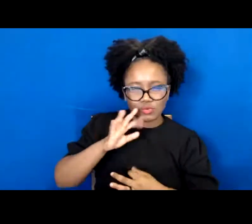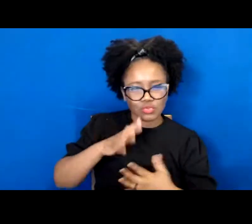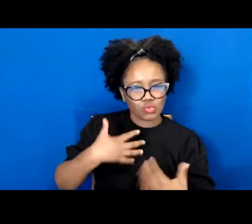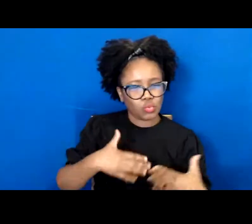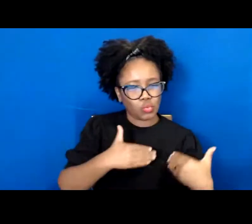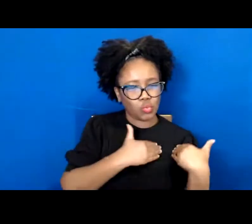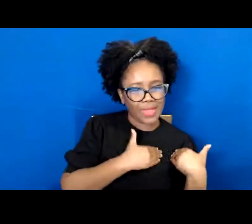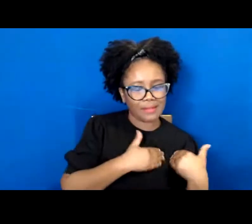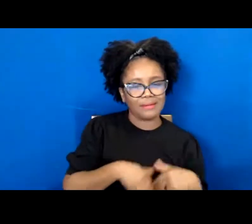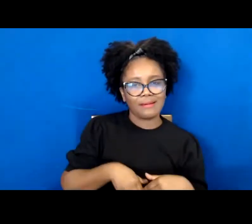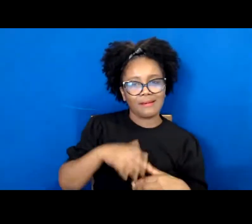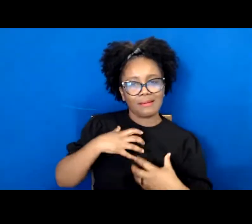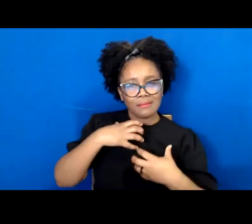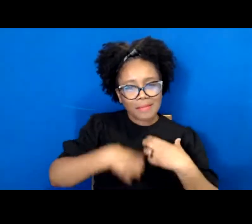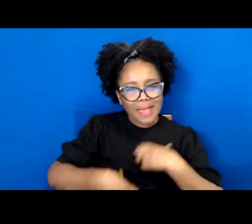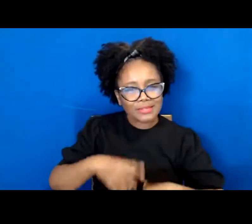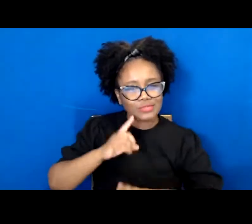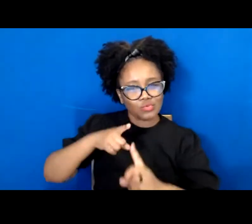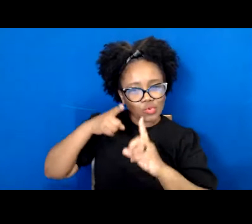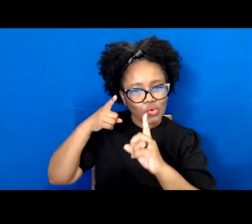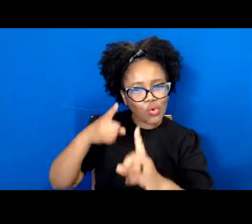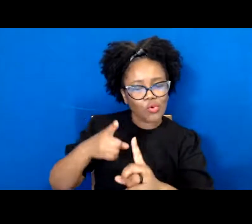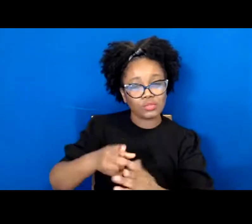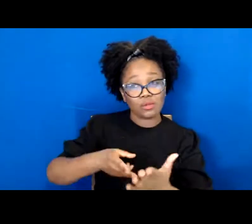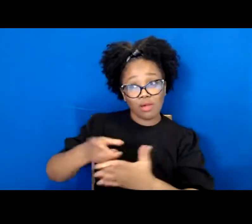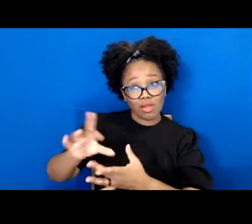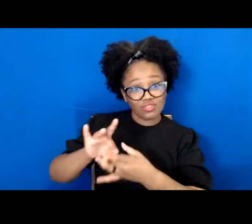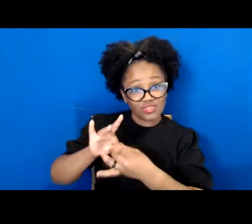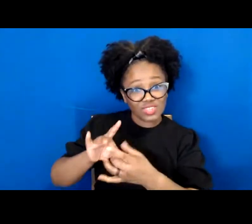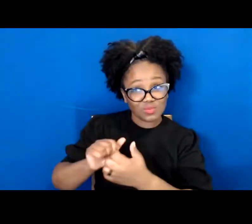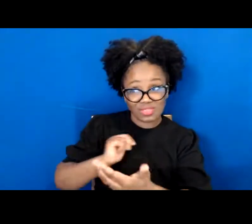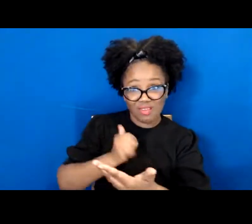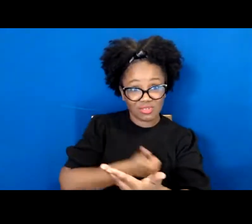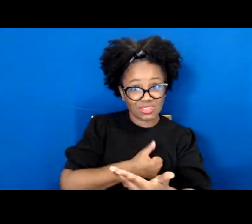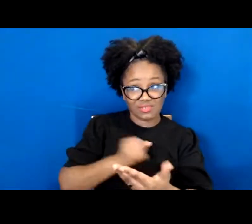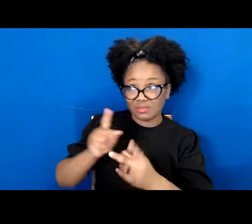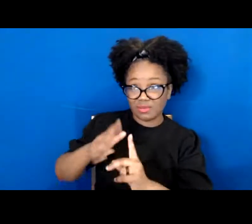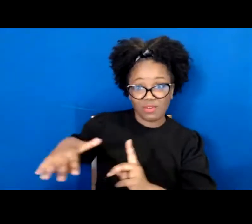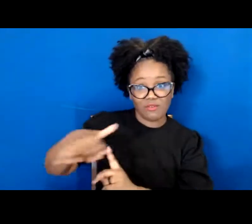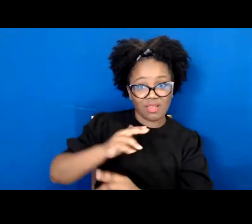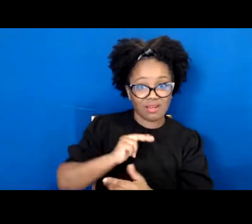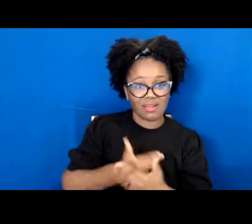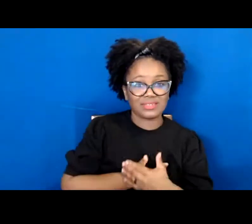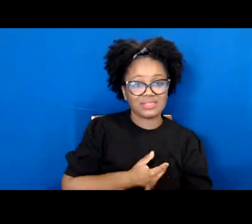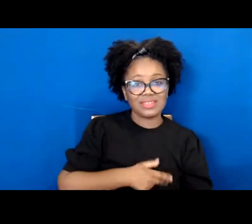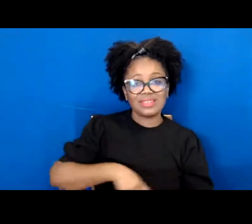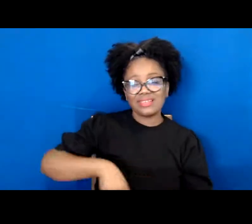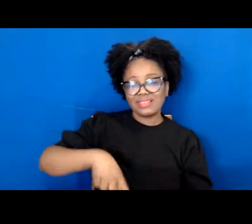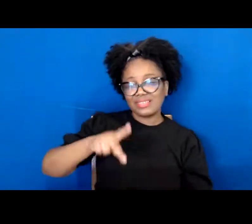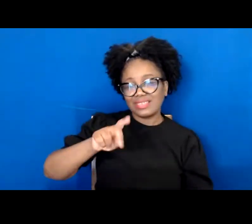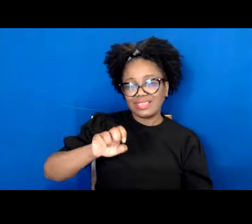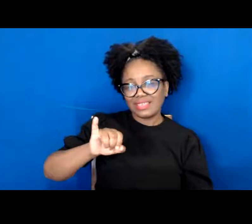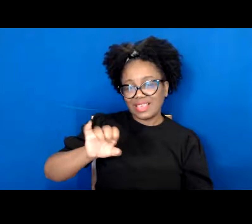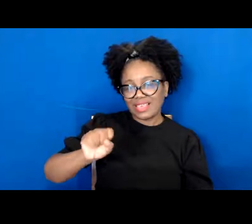and the honest realization of our relationships with ourselves and those around us. Kiese Laymon is a Black Southern writer